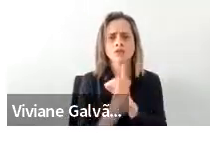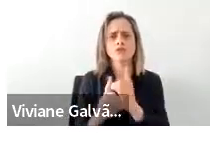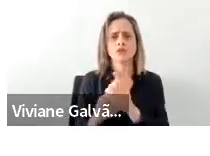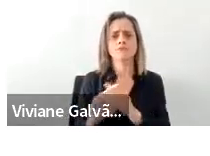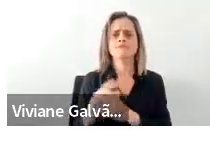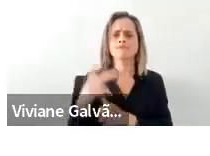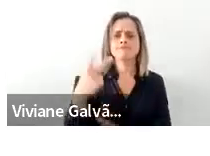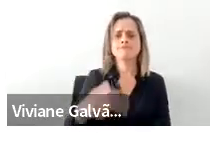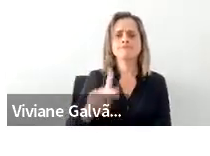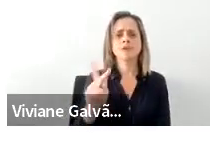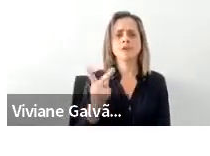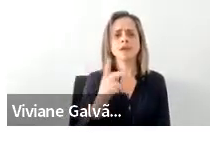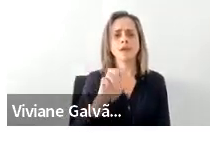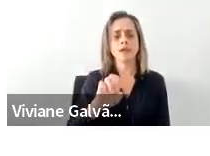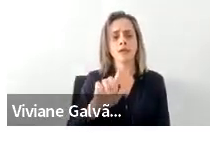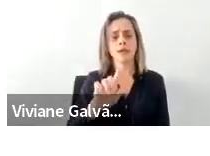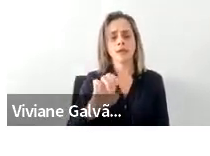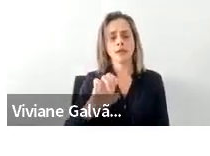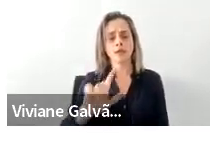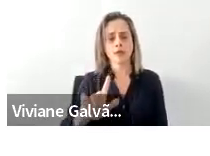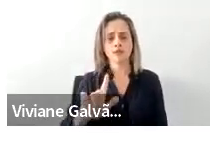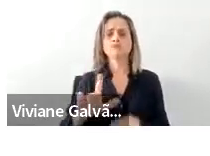universal narrative of development.